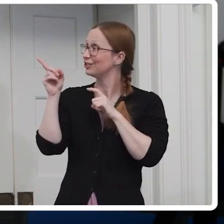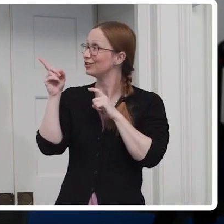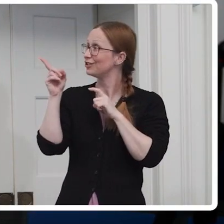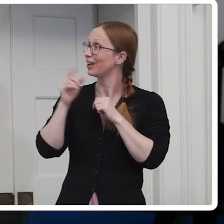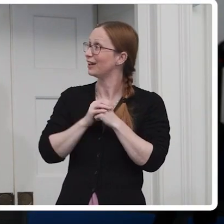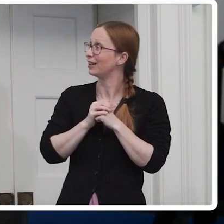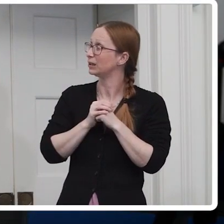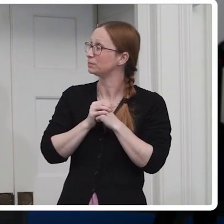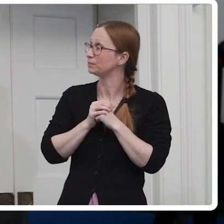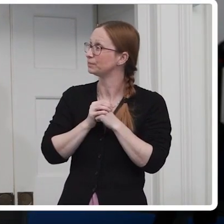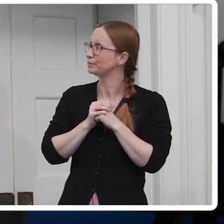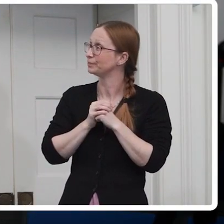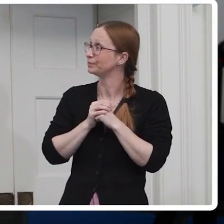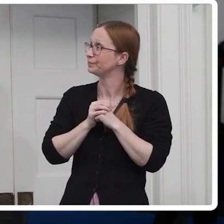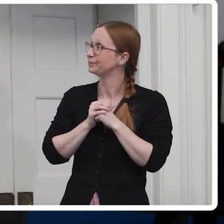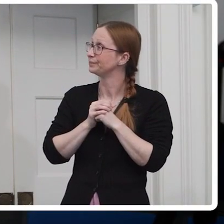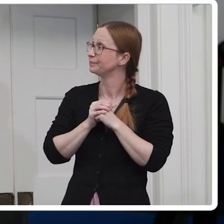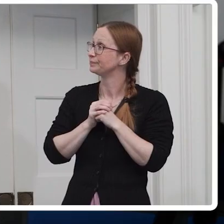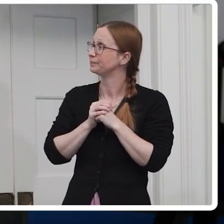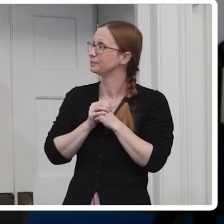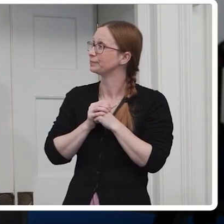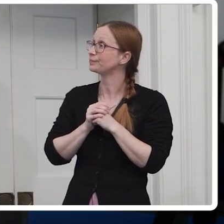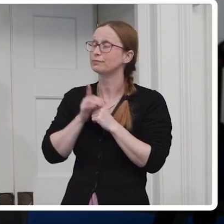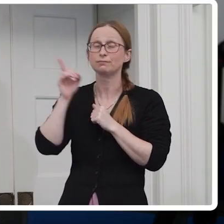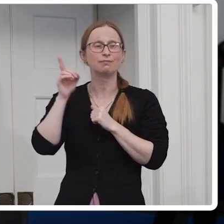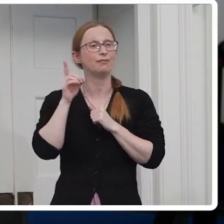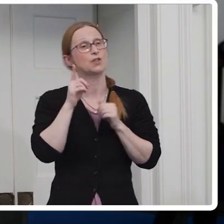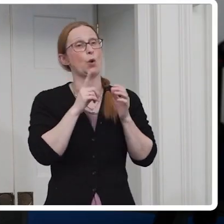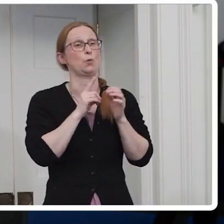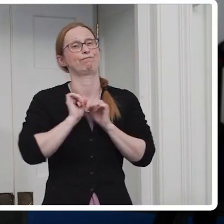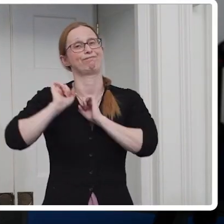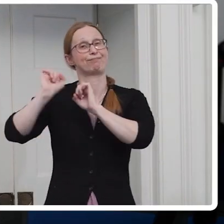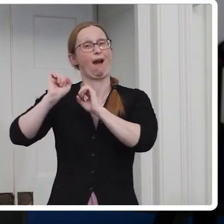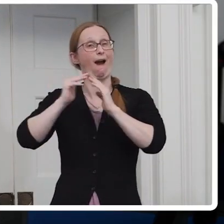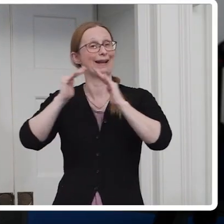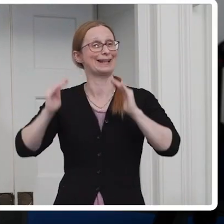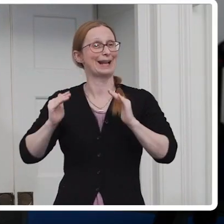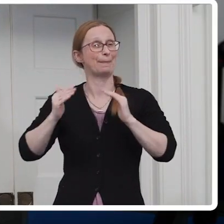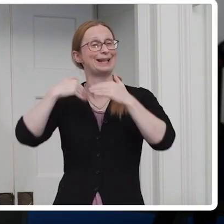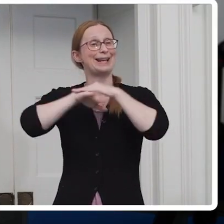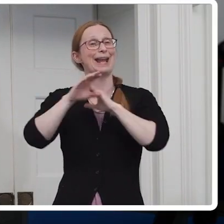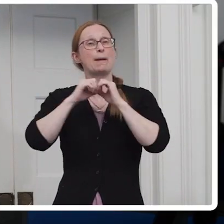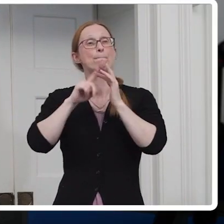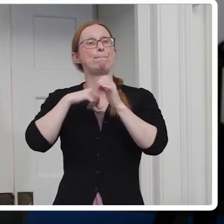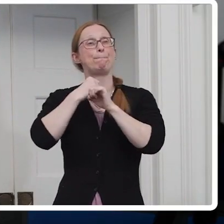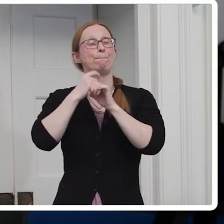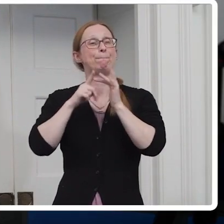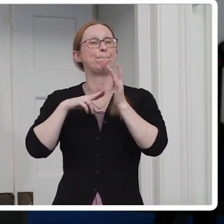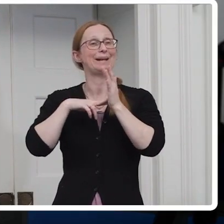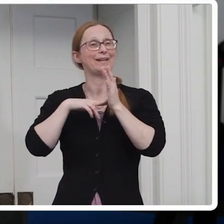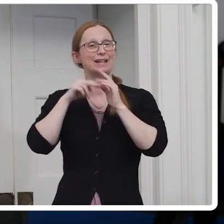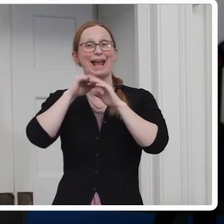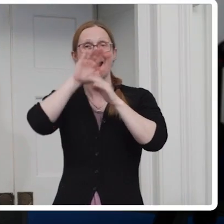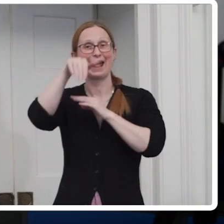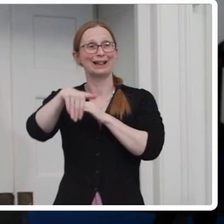picture here. Yeah, it's quite an evocative picture. So Allen's cabin in Biggin Hill in